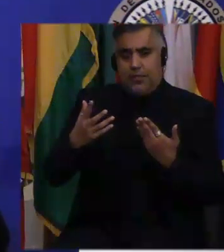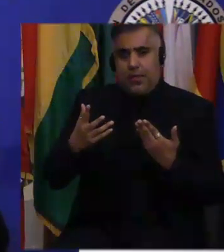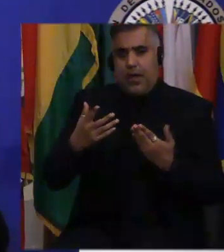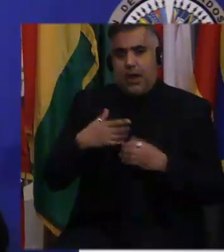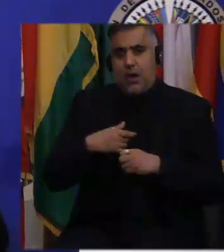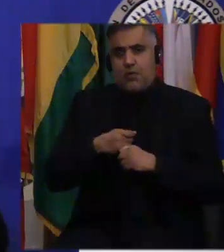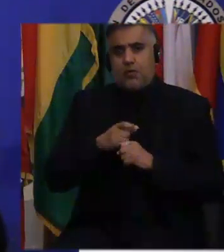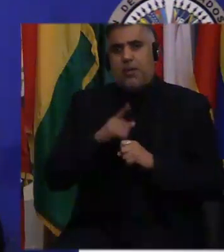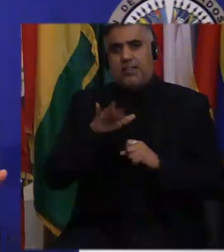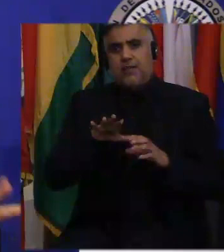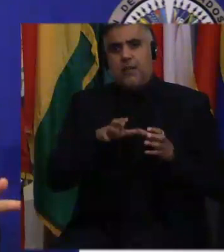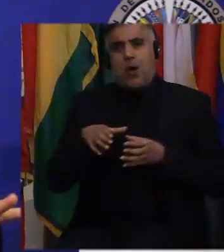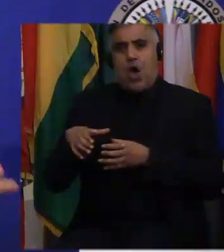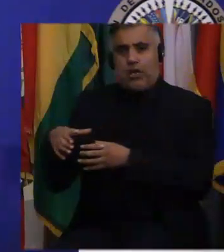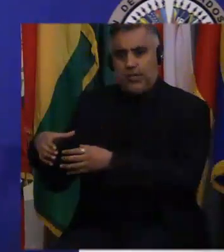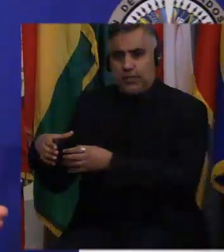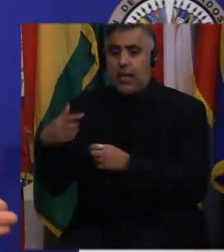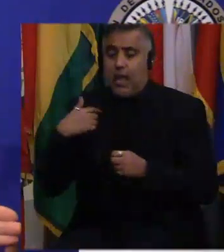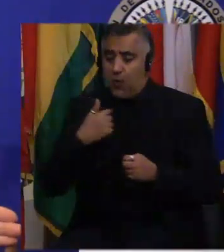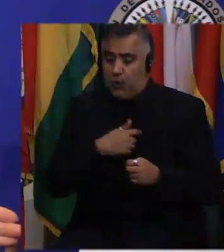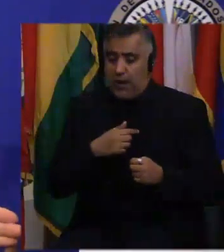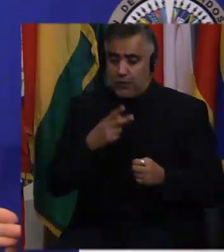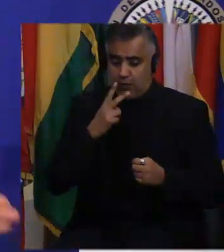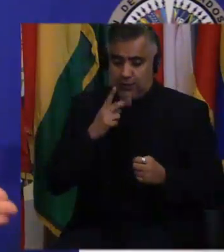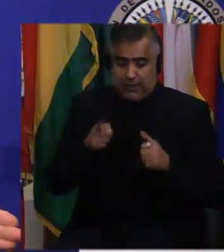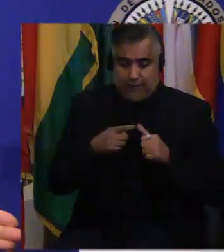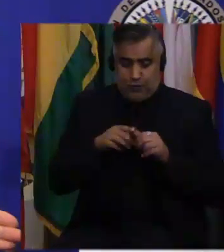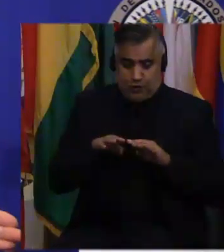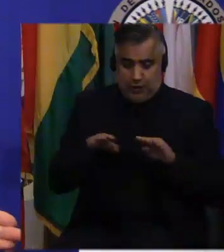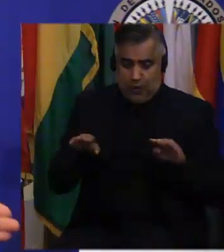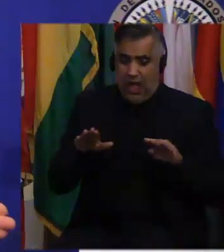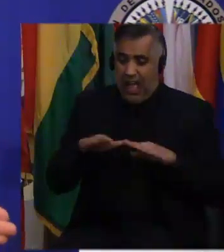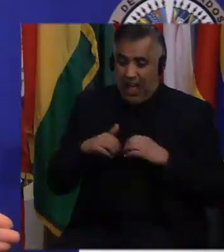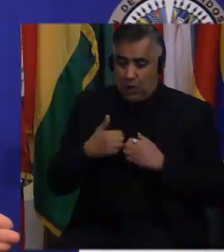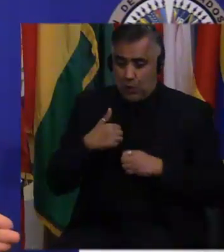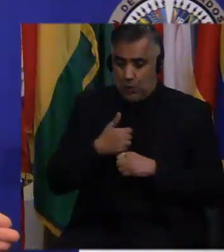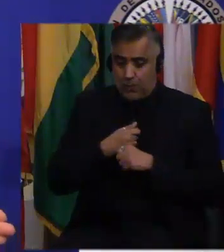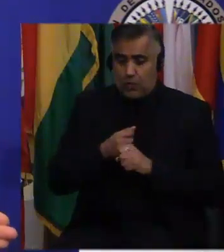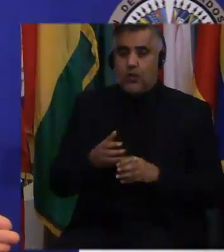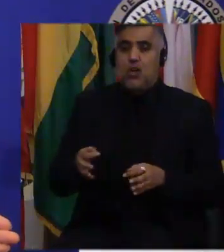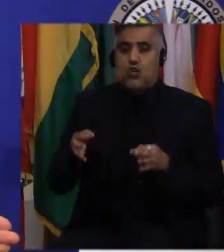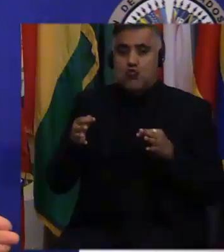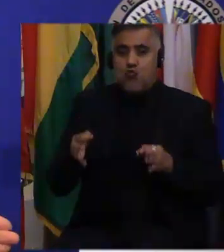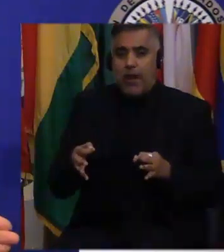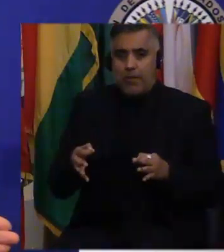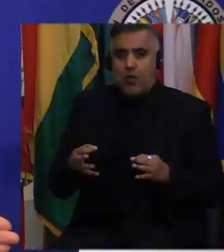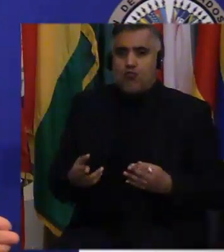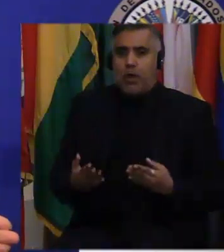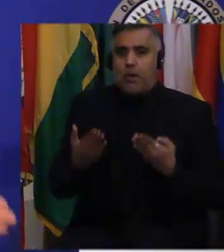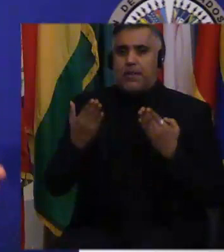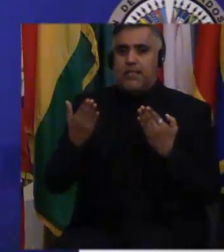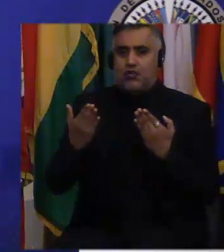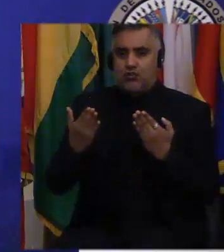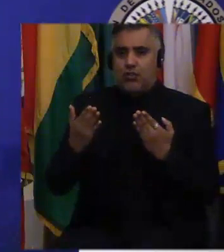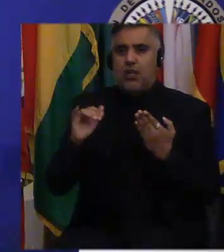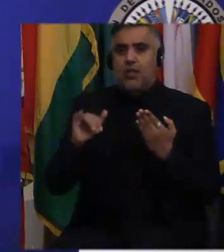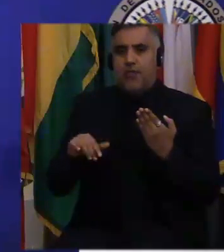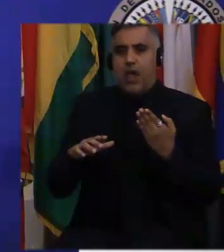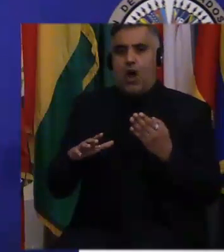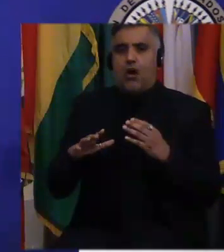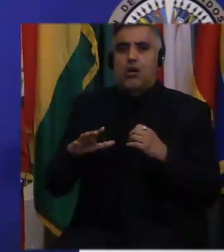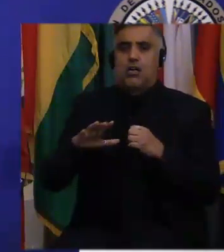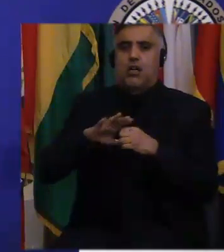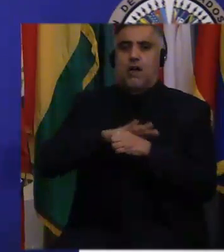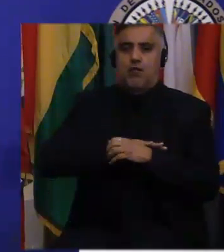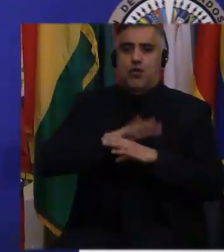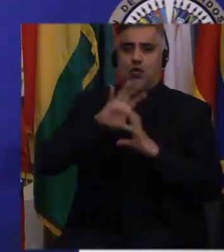produced by different bodies. And we have to see at the first level how to produce credible recommendations that are covering